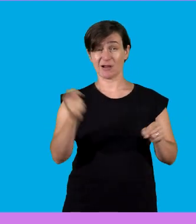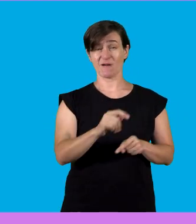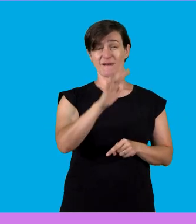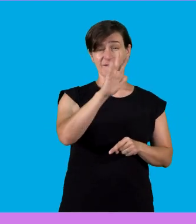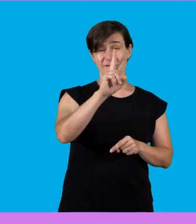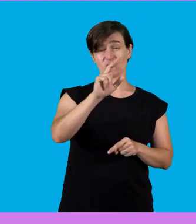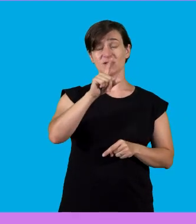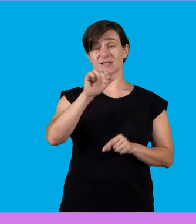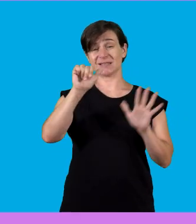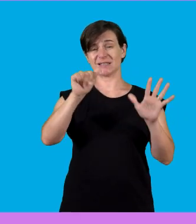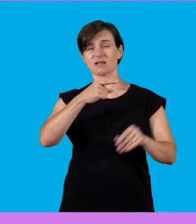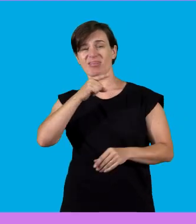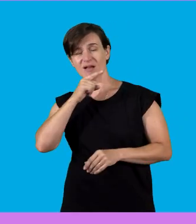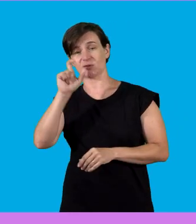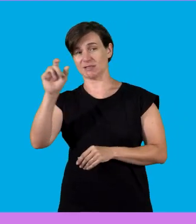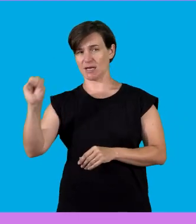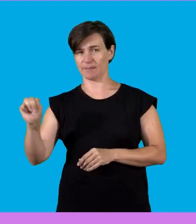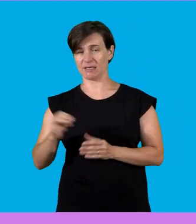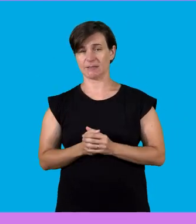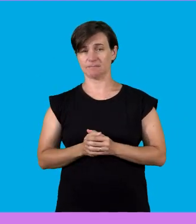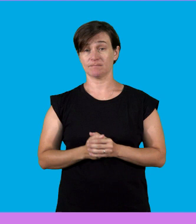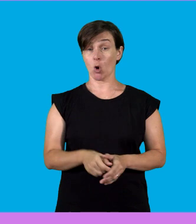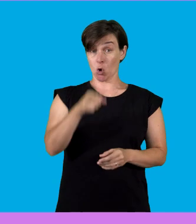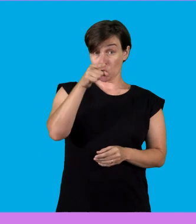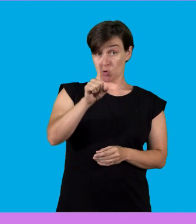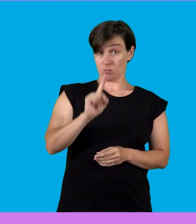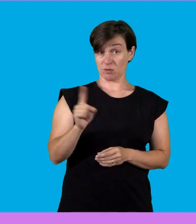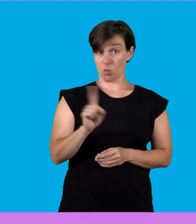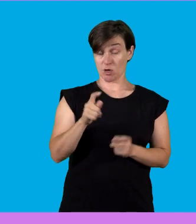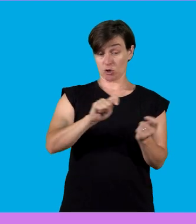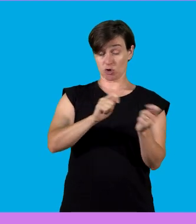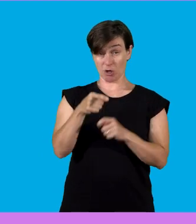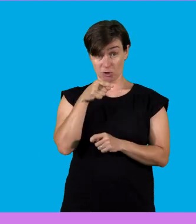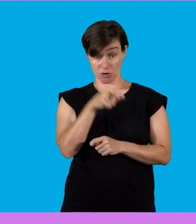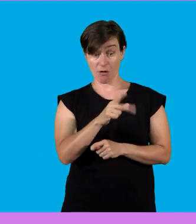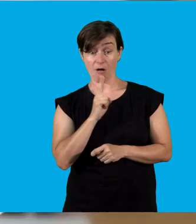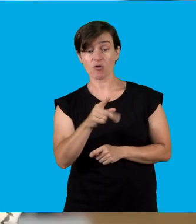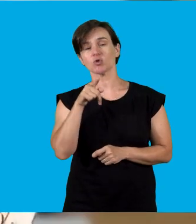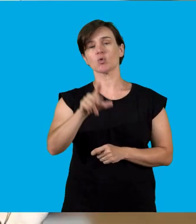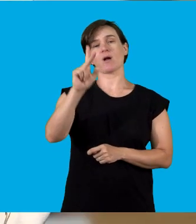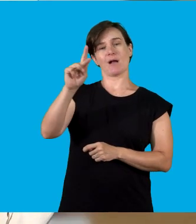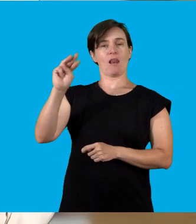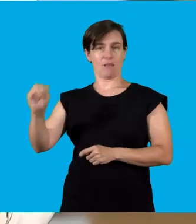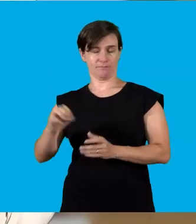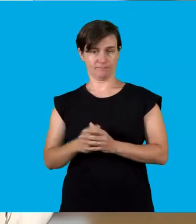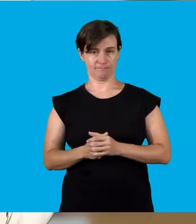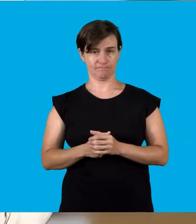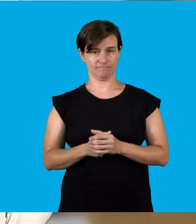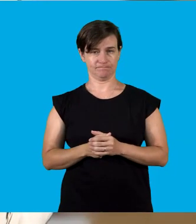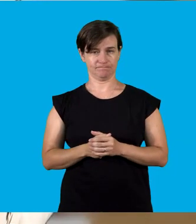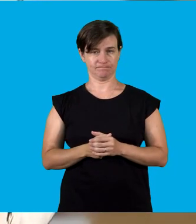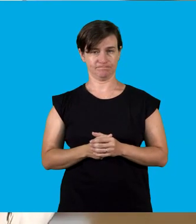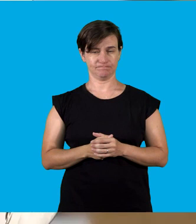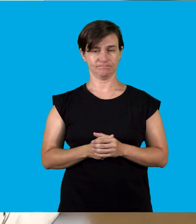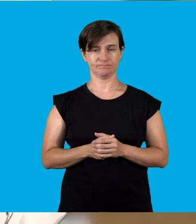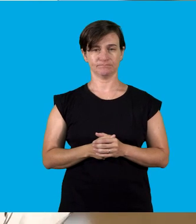526,000 centimeters. Convert her answer to kilometers. So let's quickly look